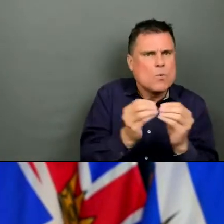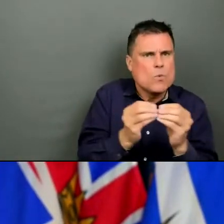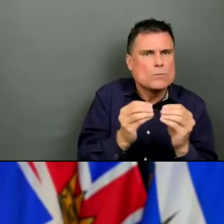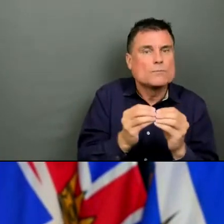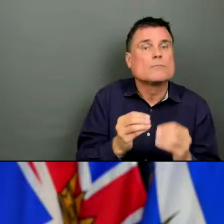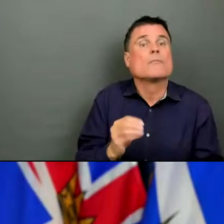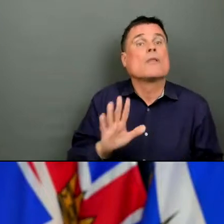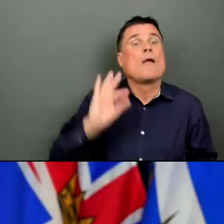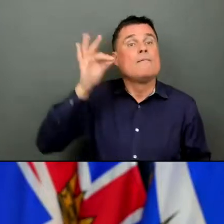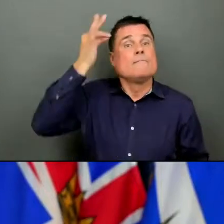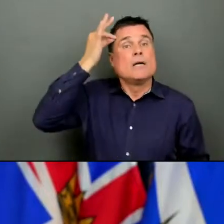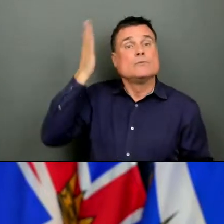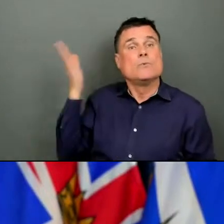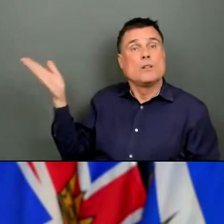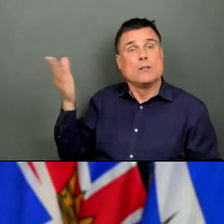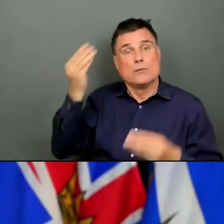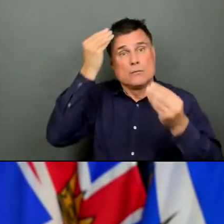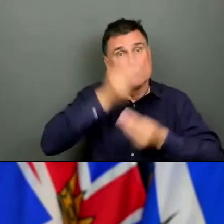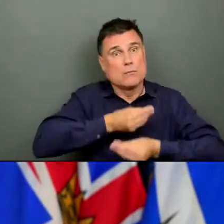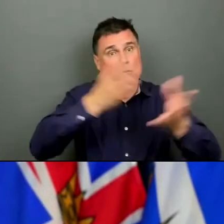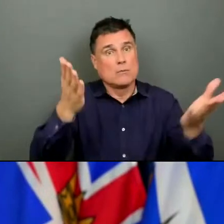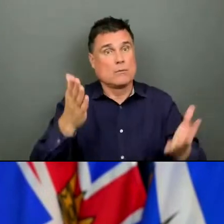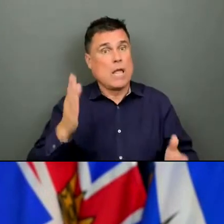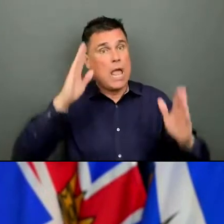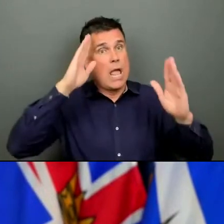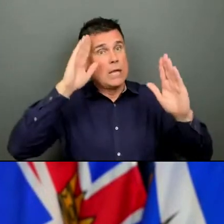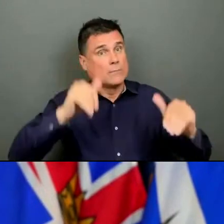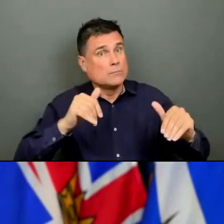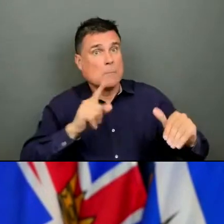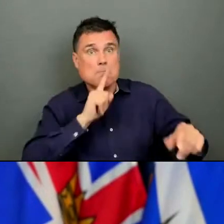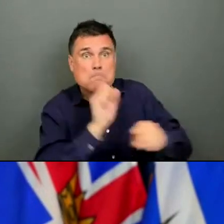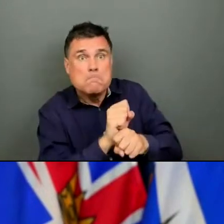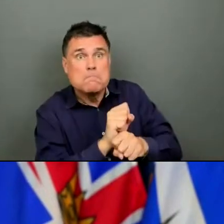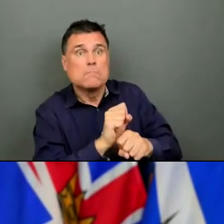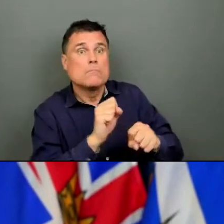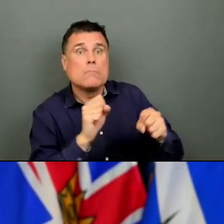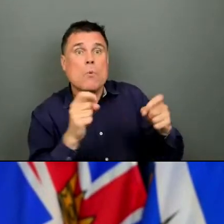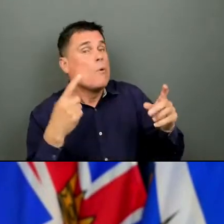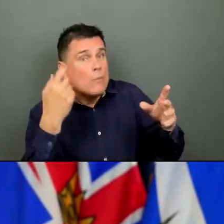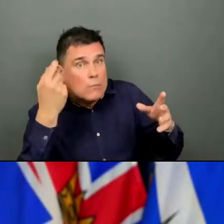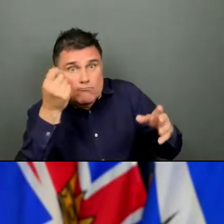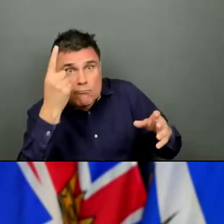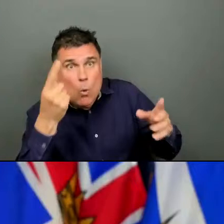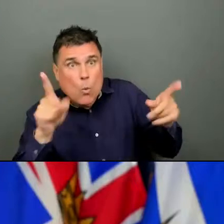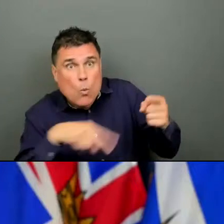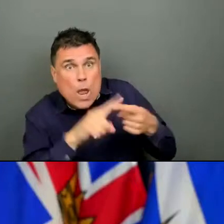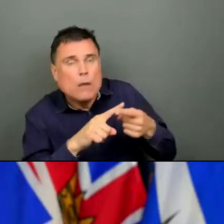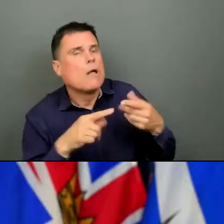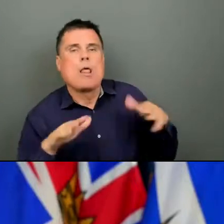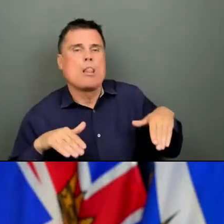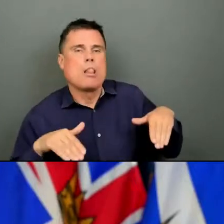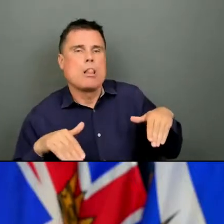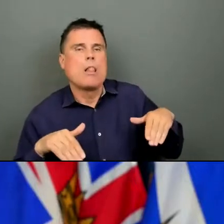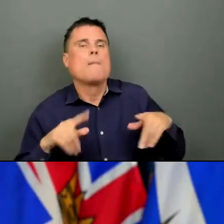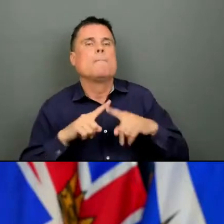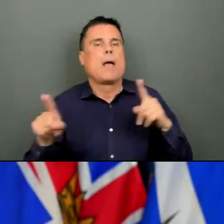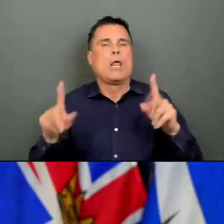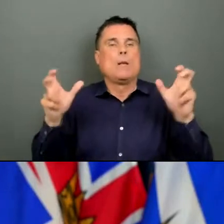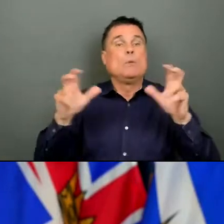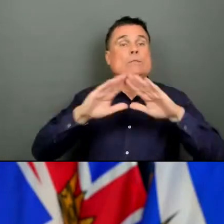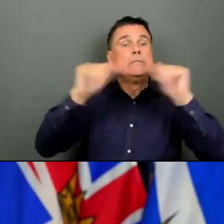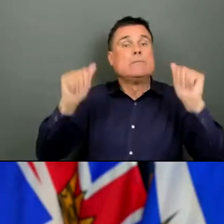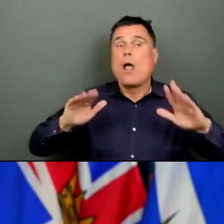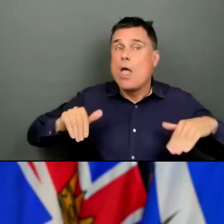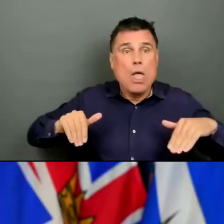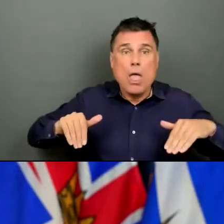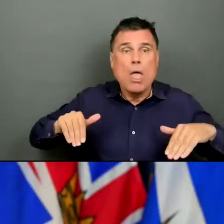that we're expecting, although this hasn't been guaranteed, we haven't received shipping dates, so they're not integrated into our system yet, we're expecting more doses